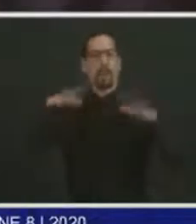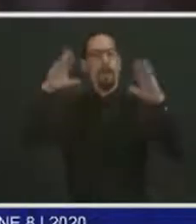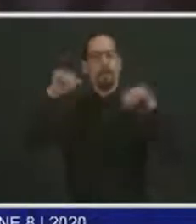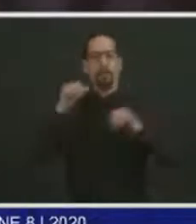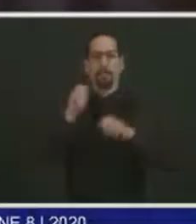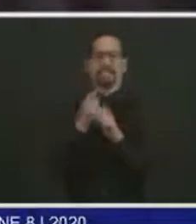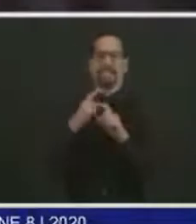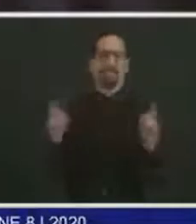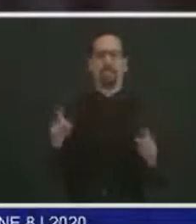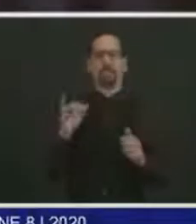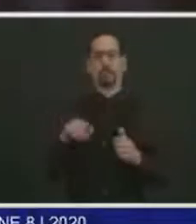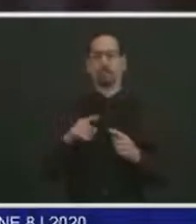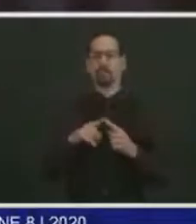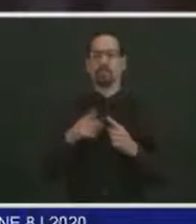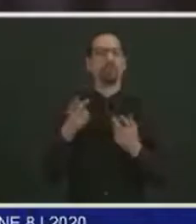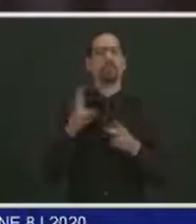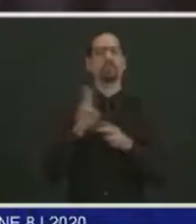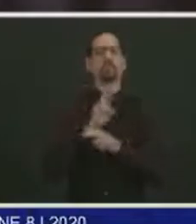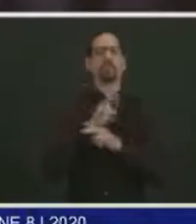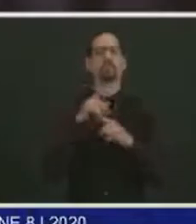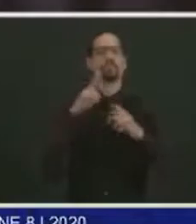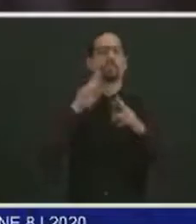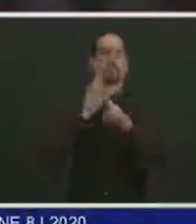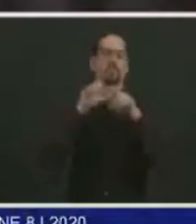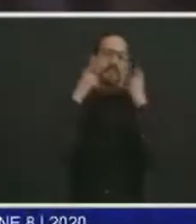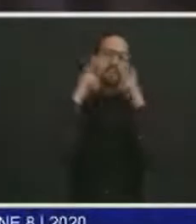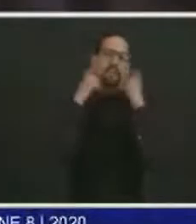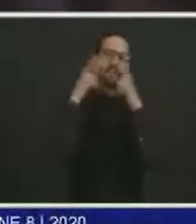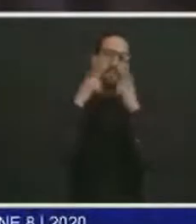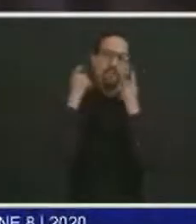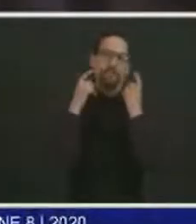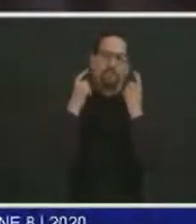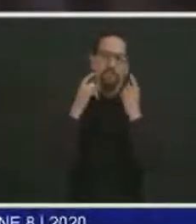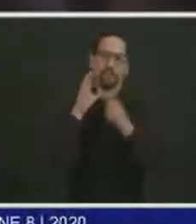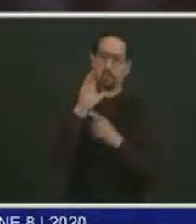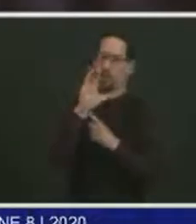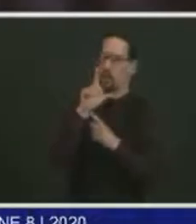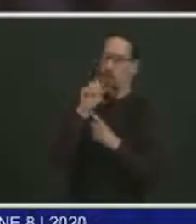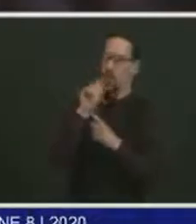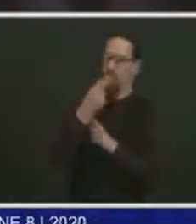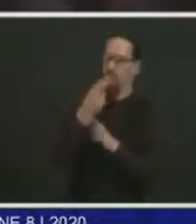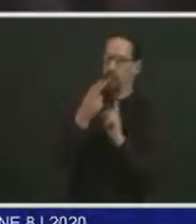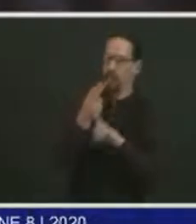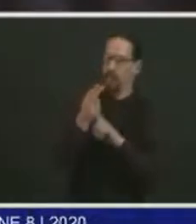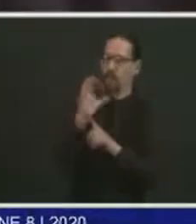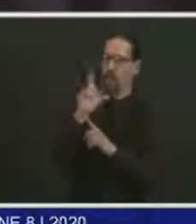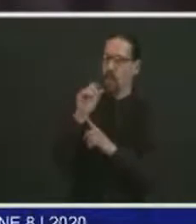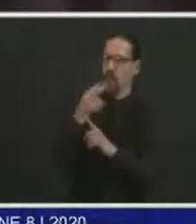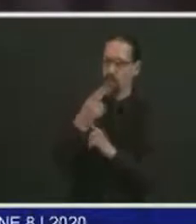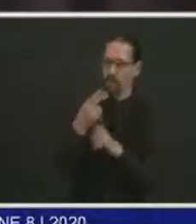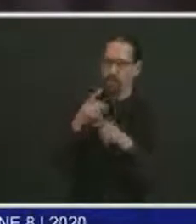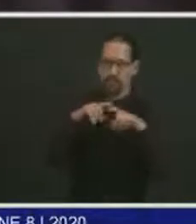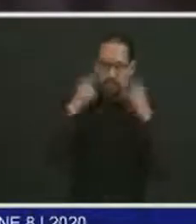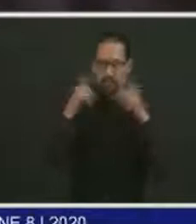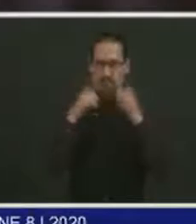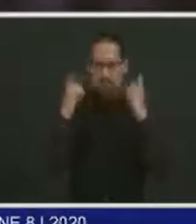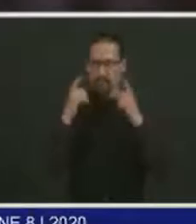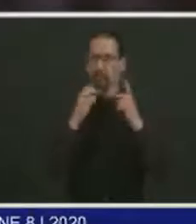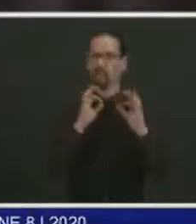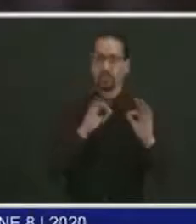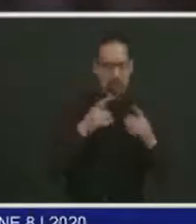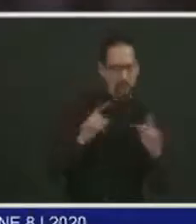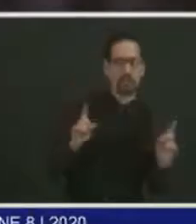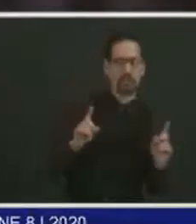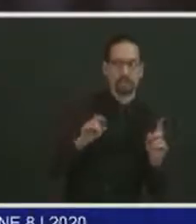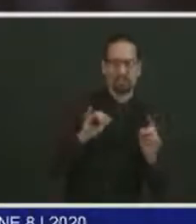wearing some form of cloth face covering, particularly when you're in close contact for a period of time, works. And we want to make sure that that message is